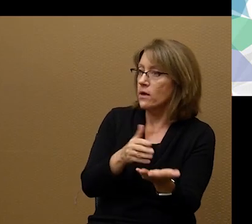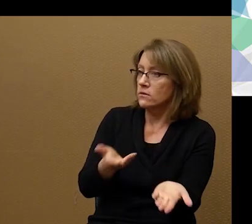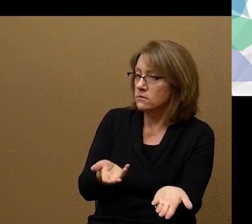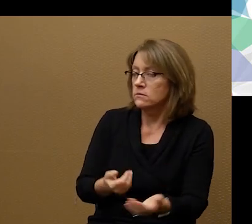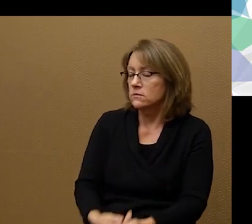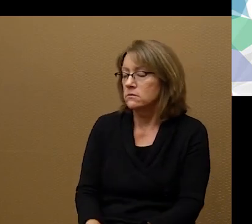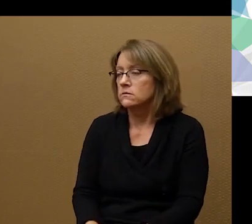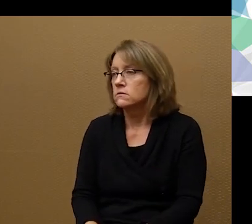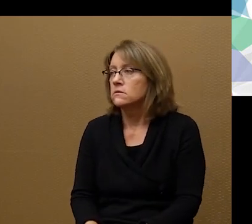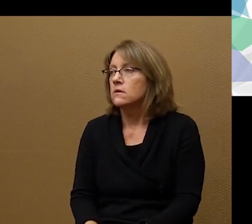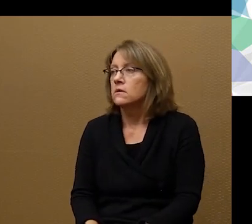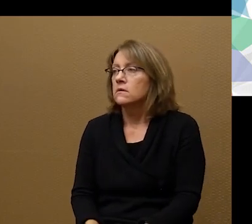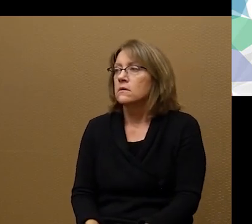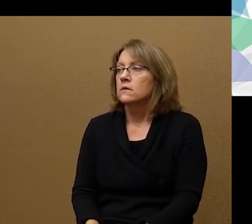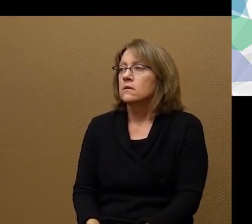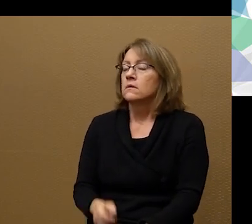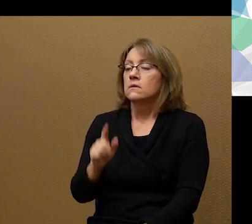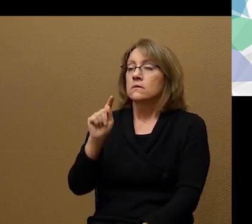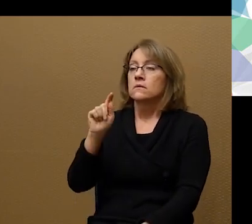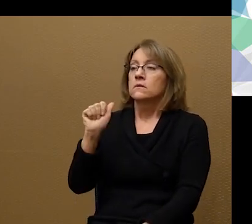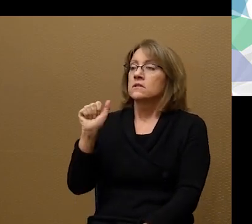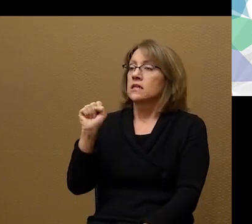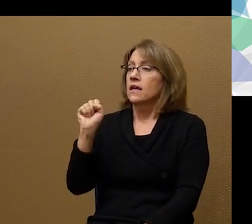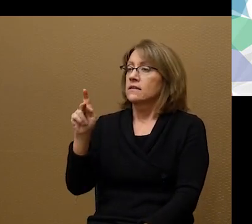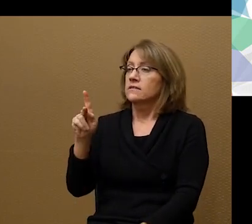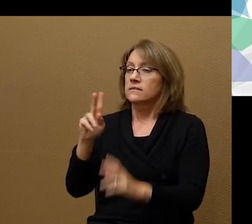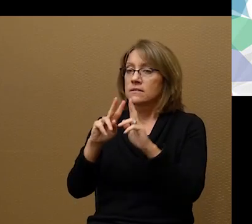So task analysis,